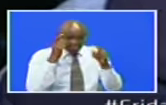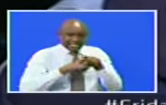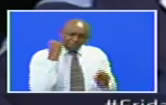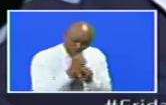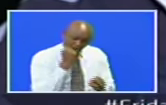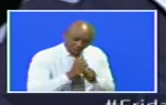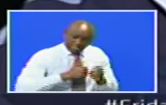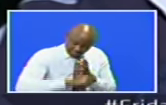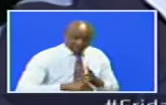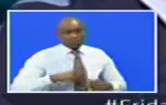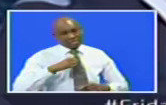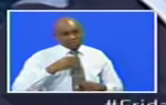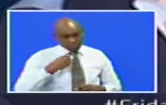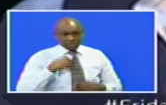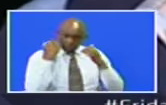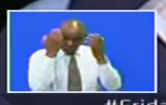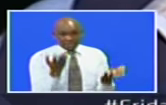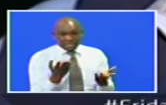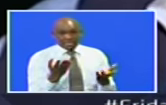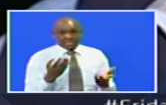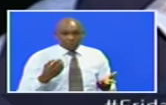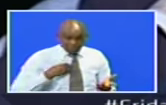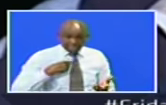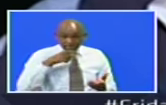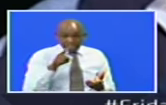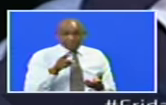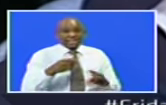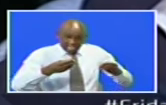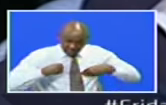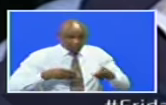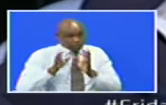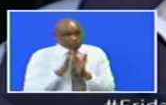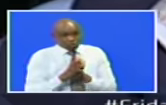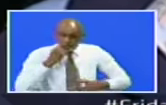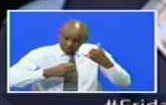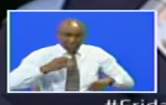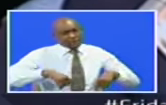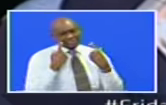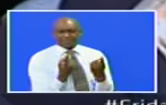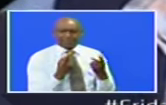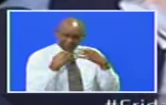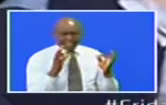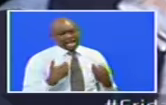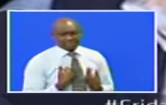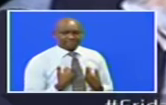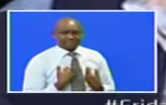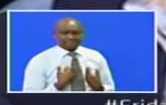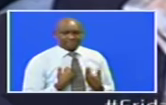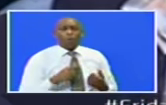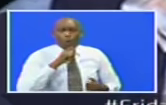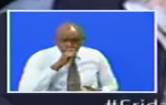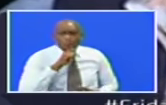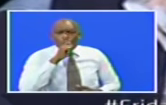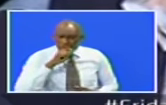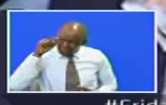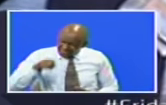work, and Alco-Blow cannot deny us the chance to relieve ourselves and enjoy ourselves. Alco-Blow has been